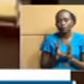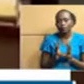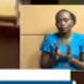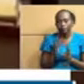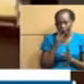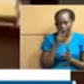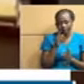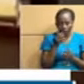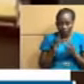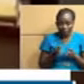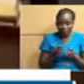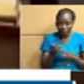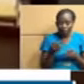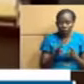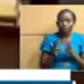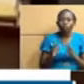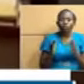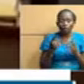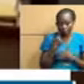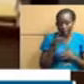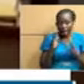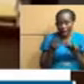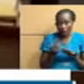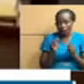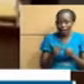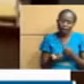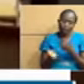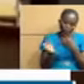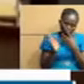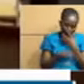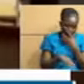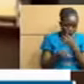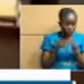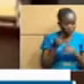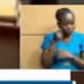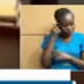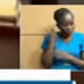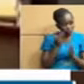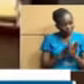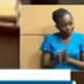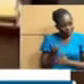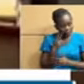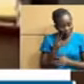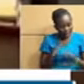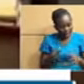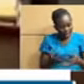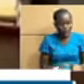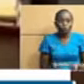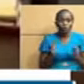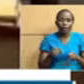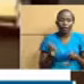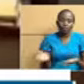we ensure that we get back on the drawing board and start looking at how best we can